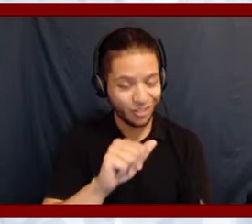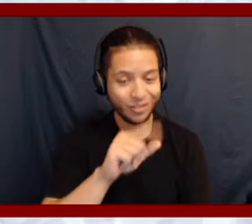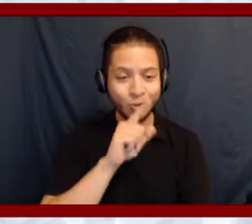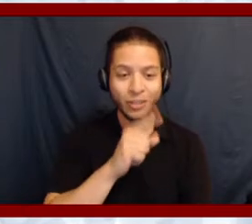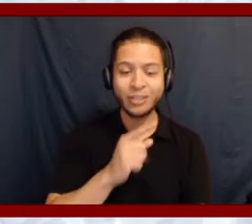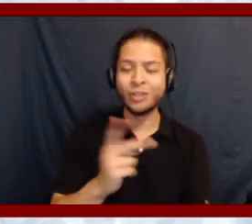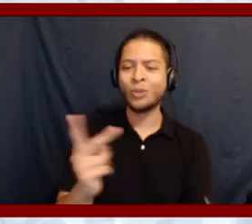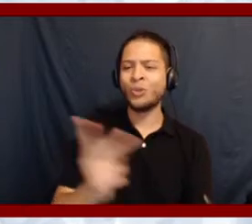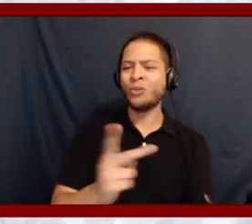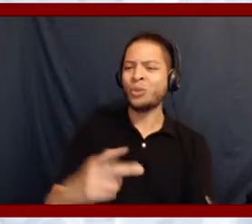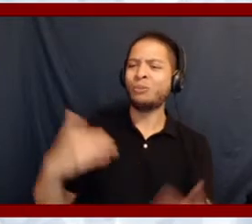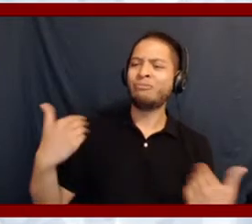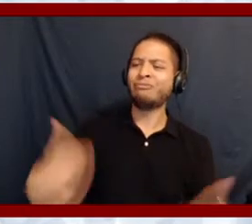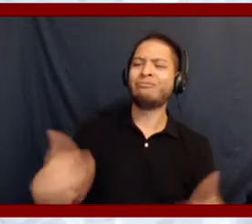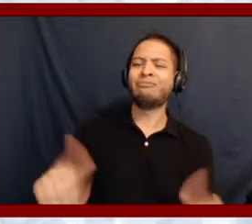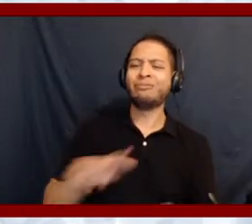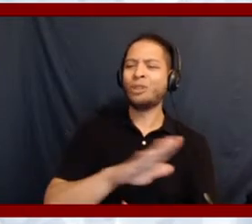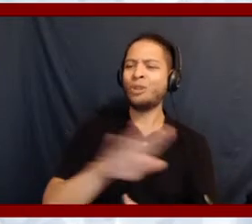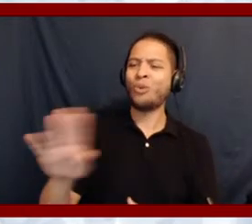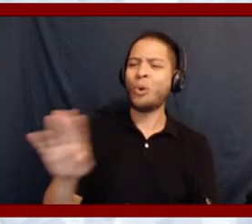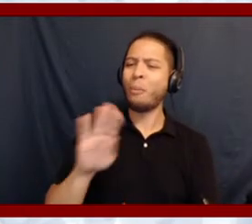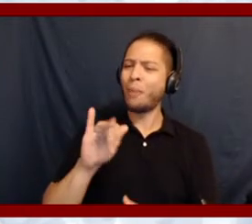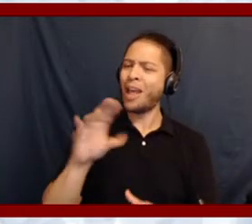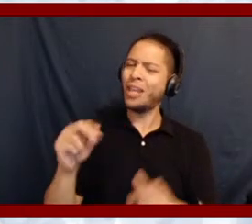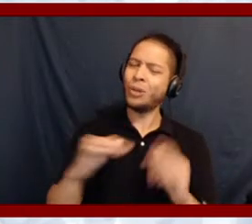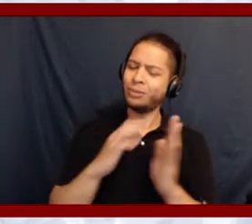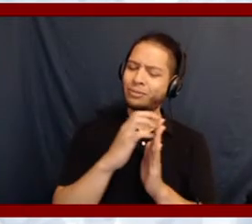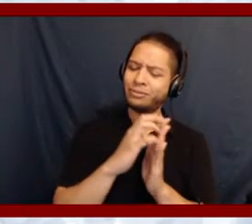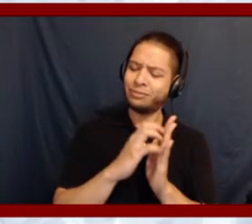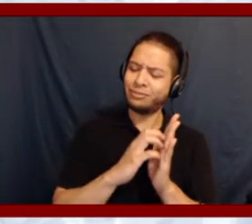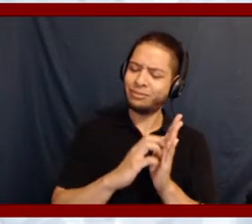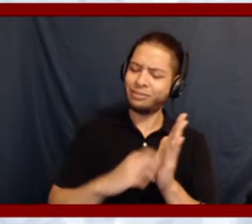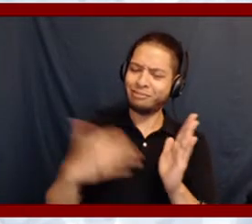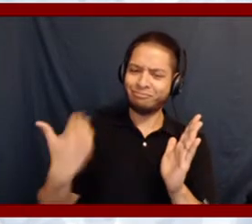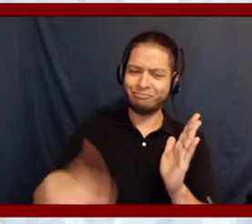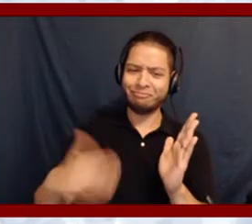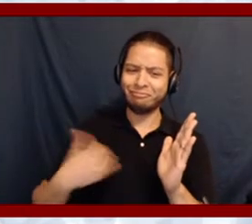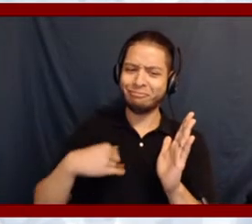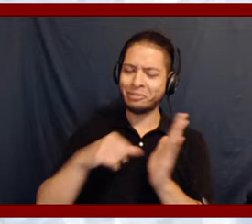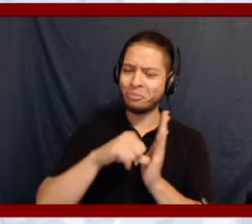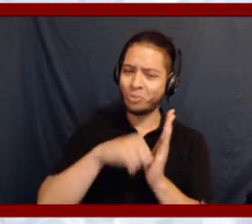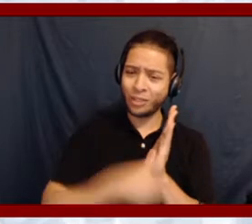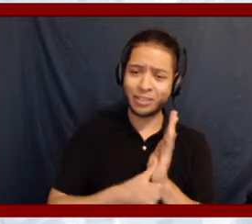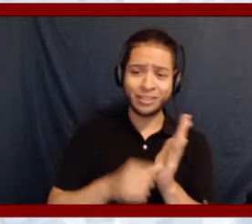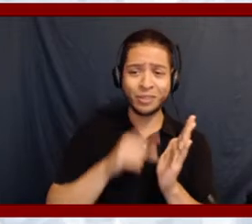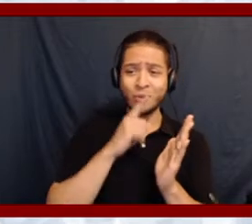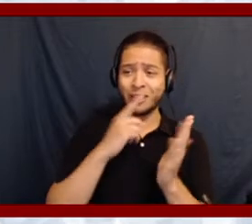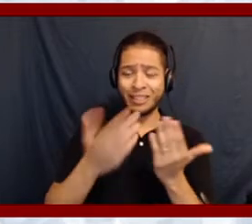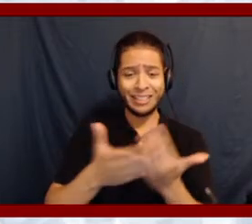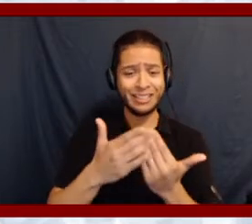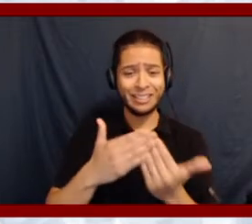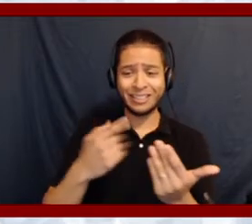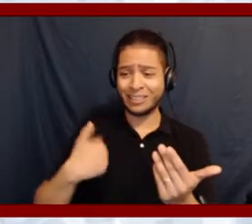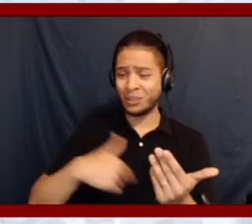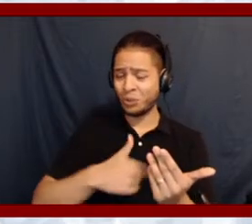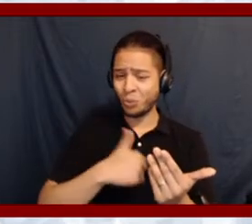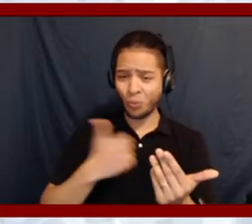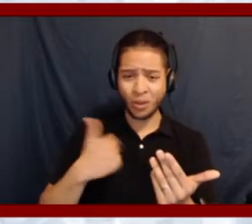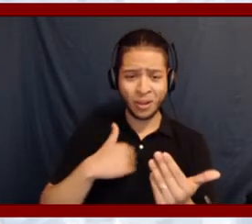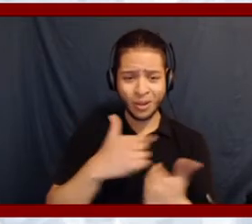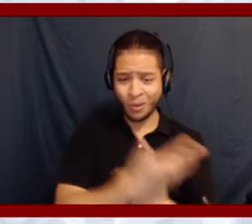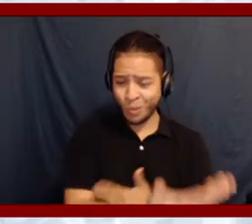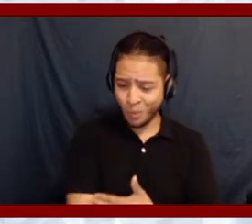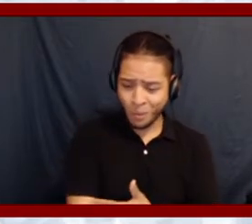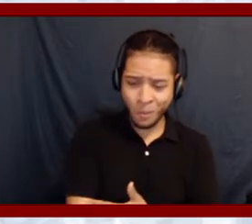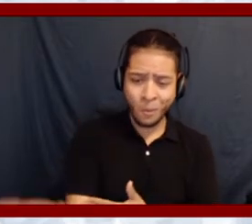impressive bios, and we could actually spend the entire morning just talking about the many ways both of you have supported Black students and